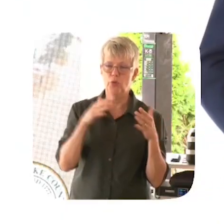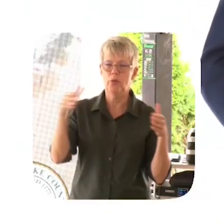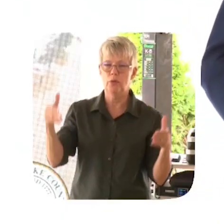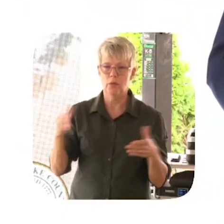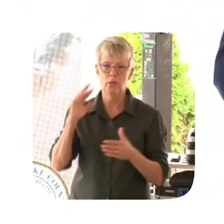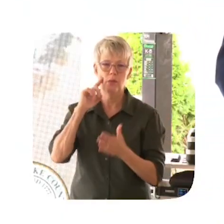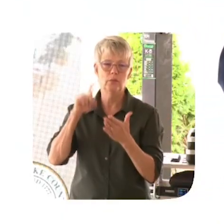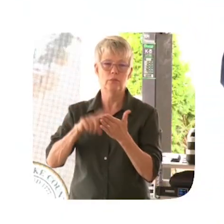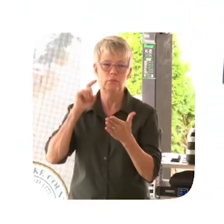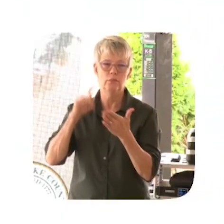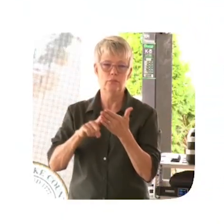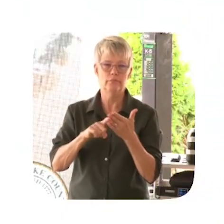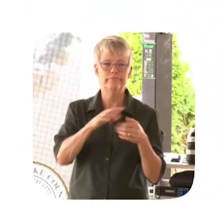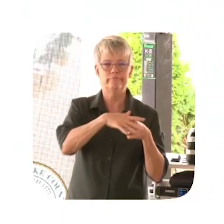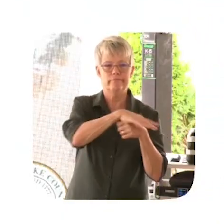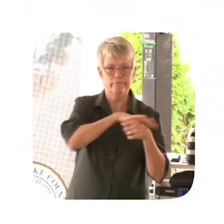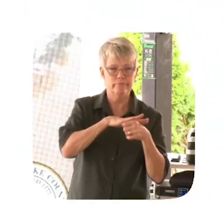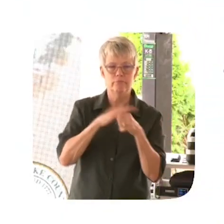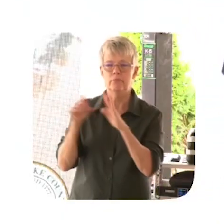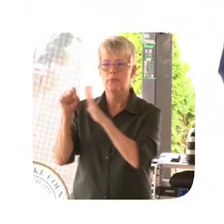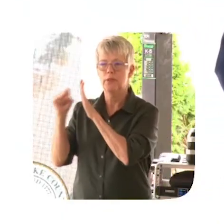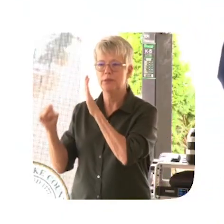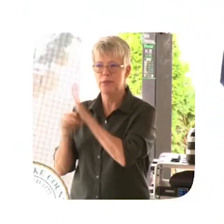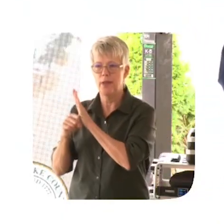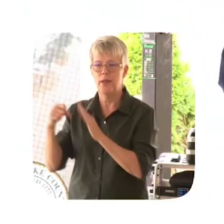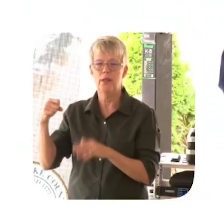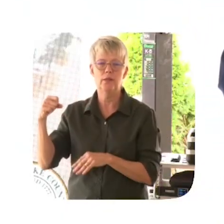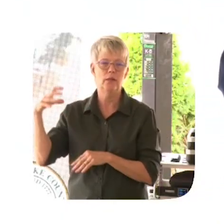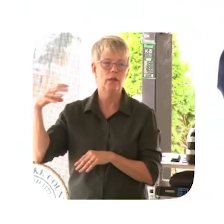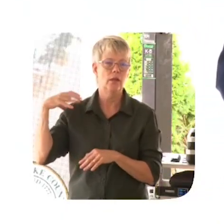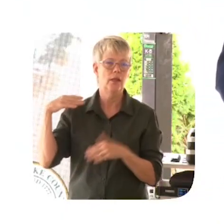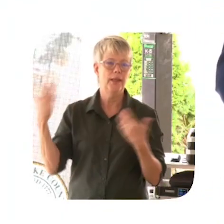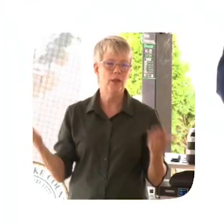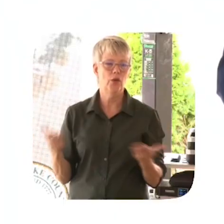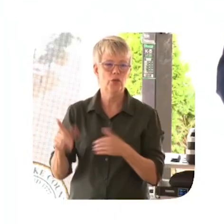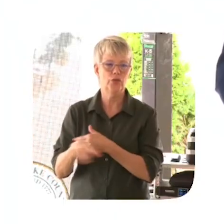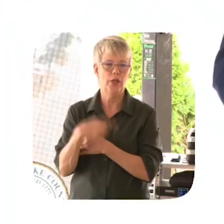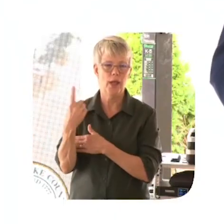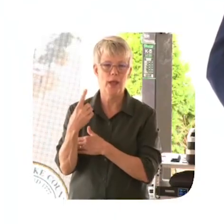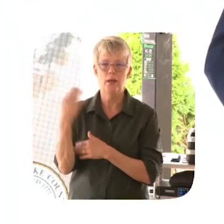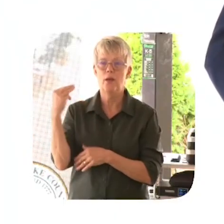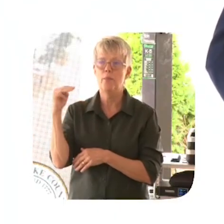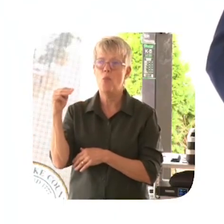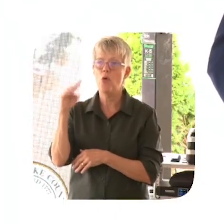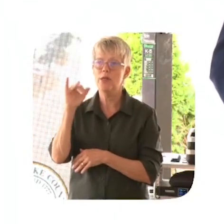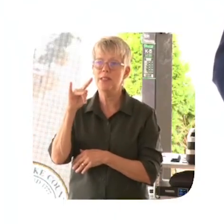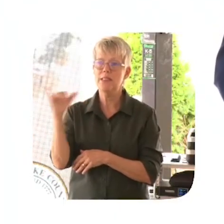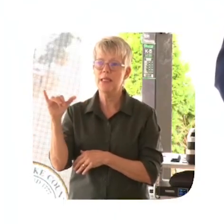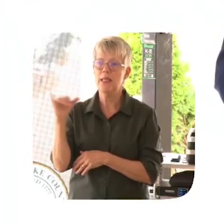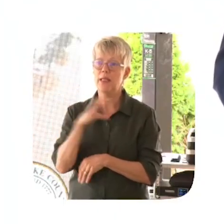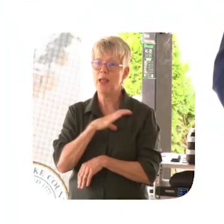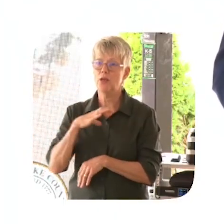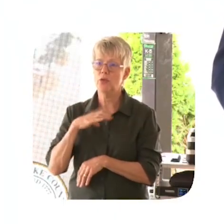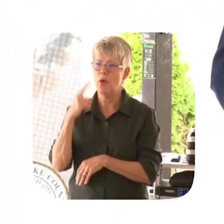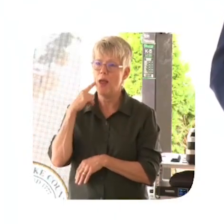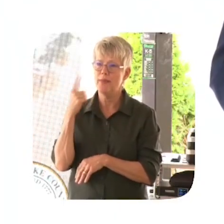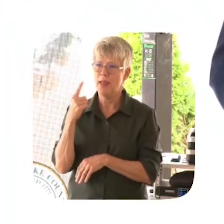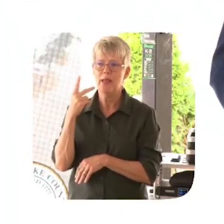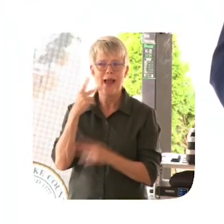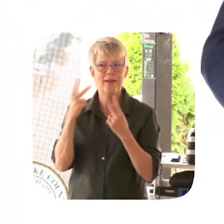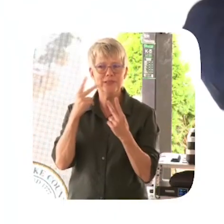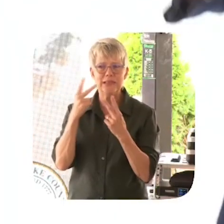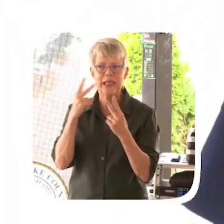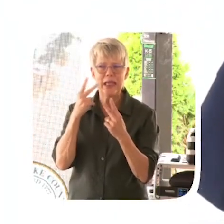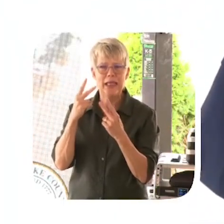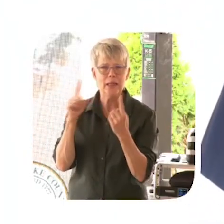and state officials that who may be with us today. I know that our Morganton City Council, I think perhaps I've seen all